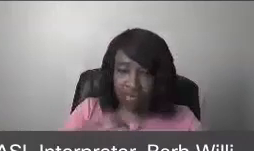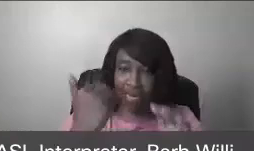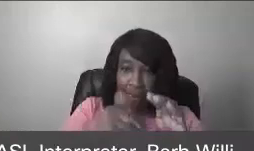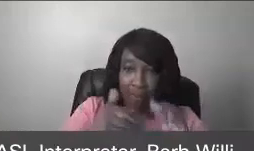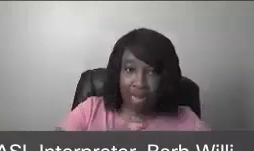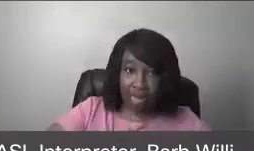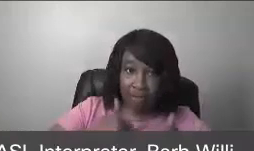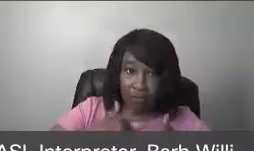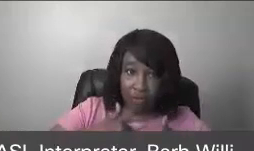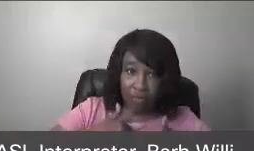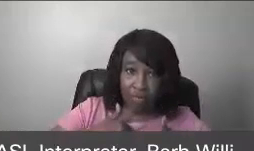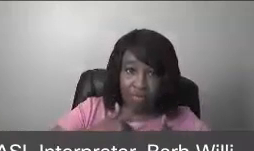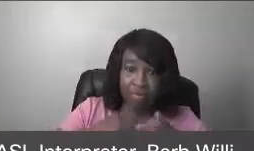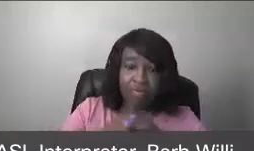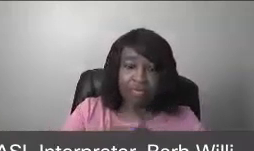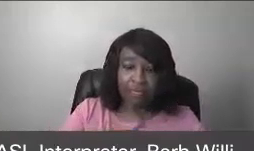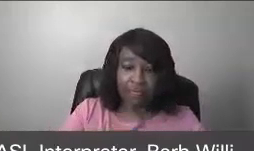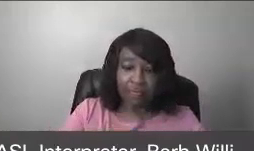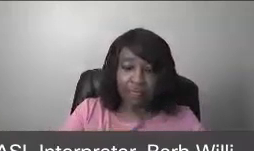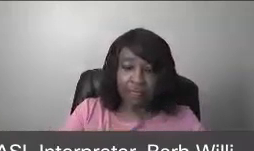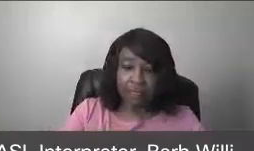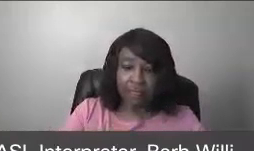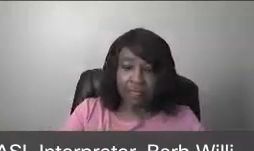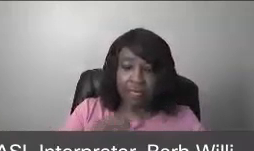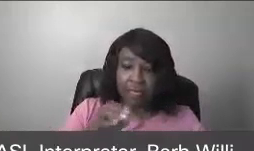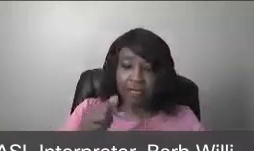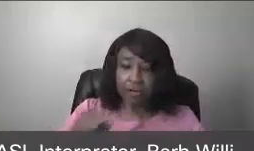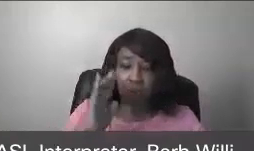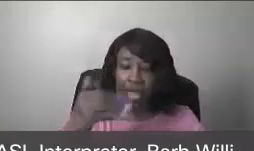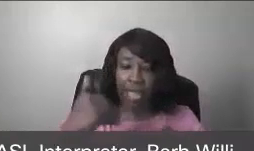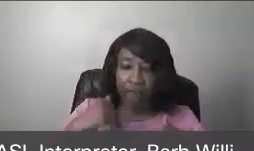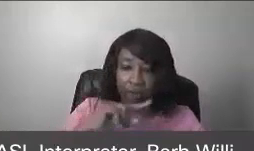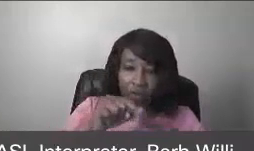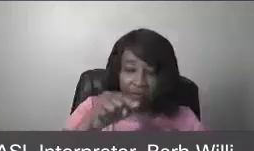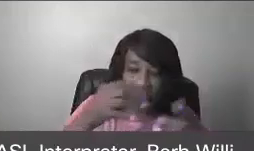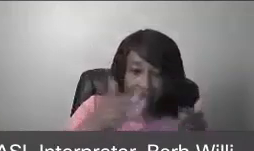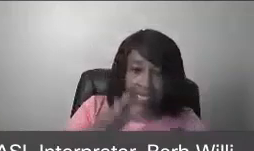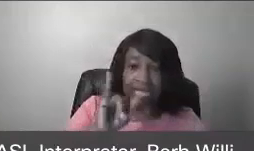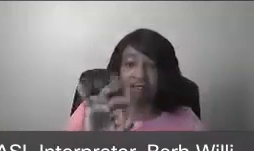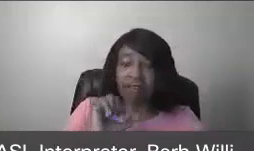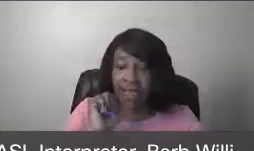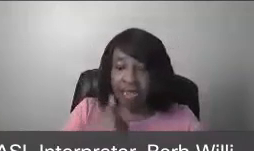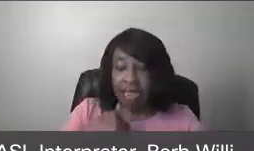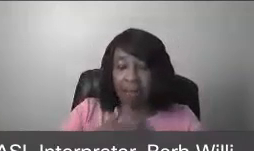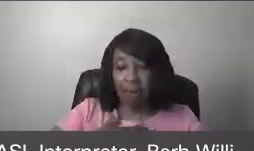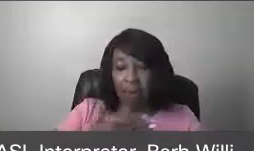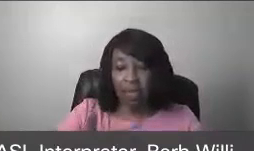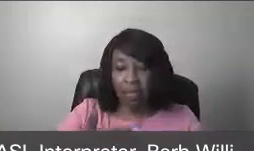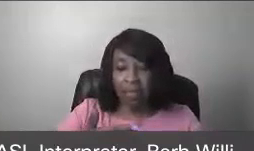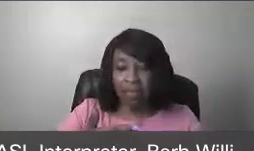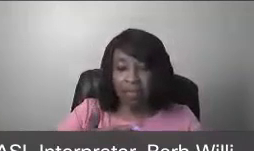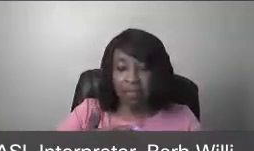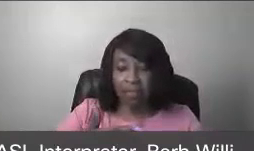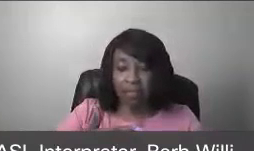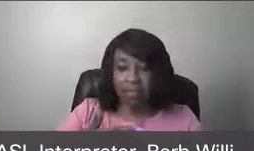However, I think I also have it at the end. If not, Renata has my email and can send me